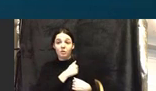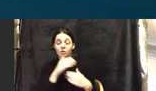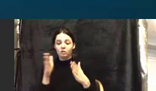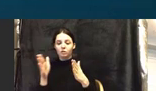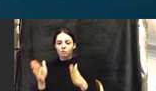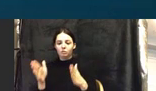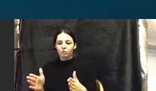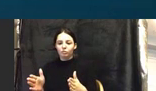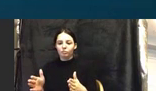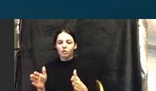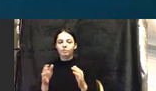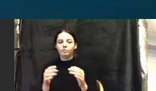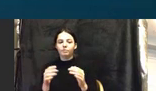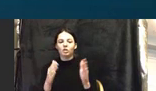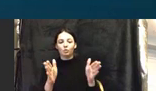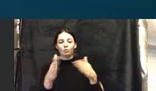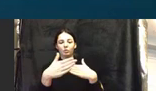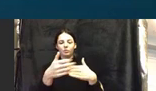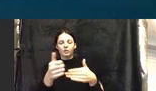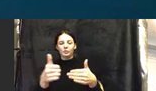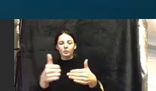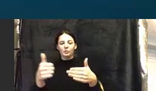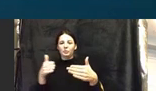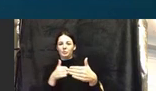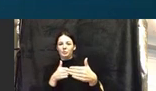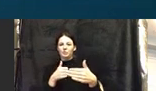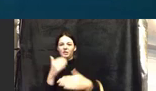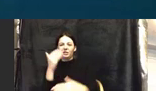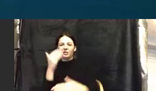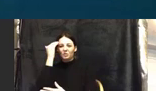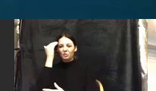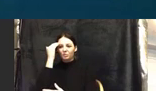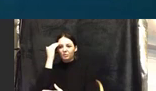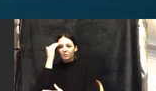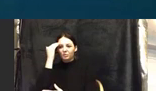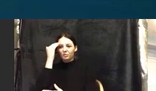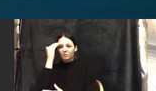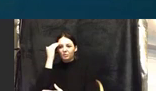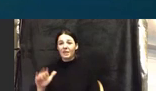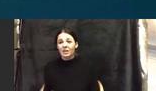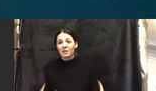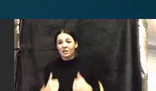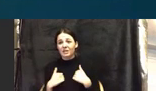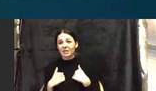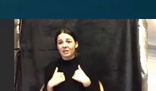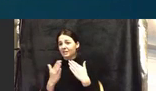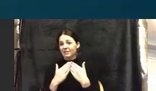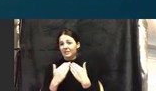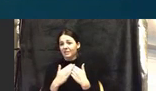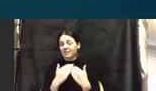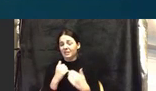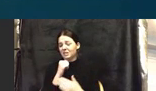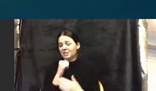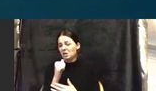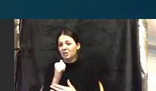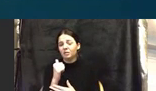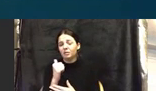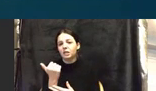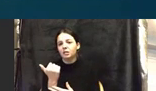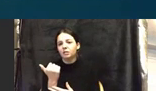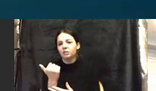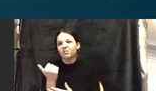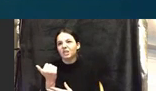the detention center. So these lives are not easy, and they weigh on you. I'm going to get more